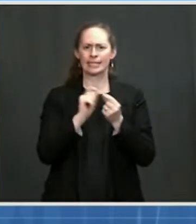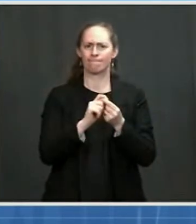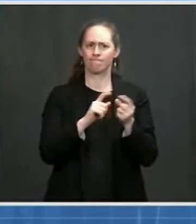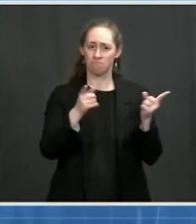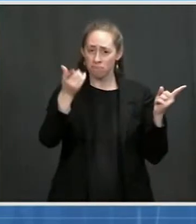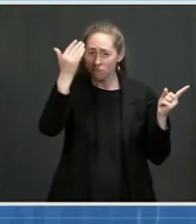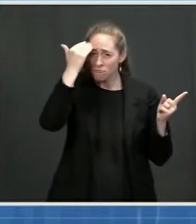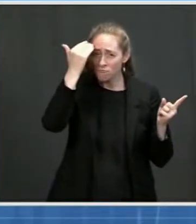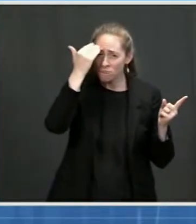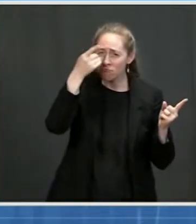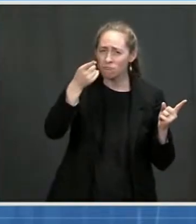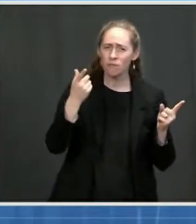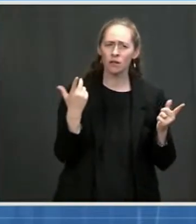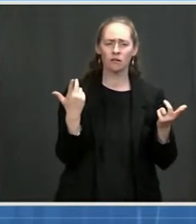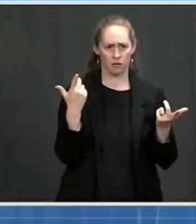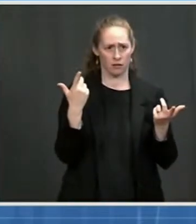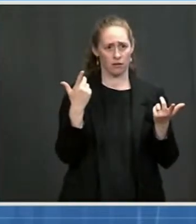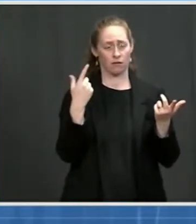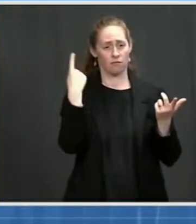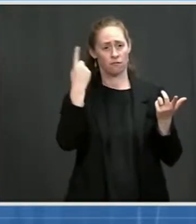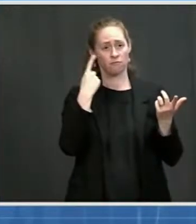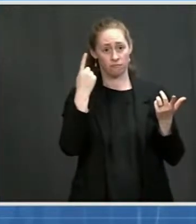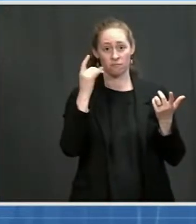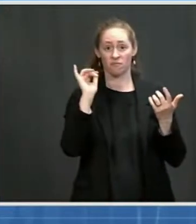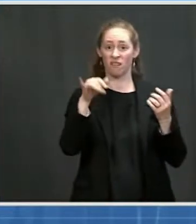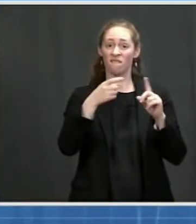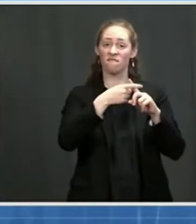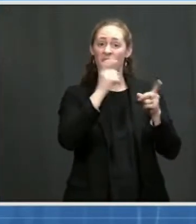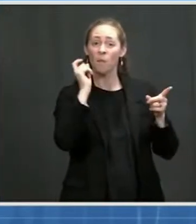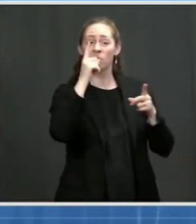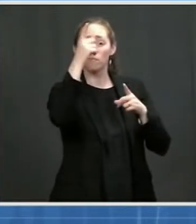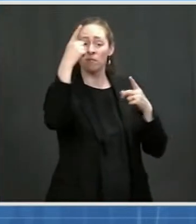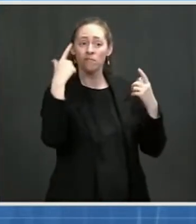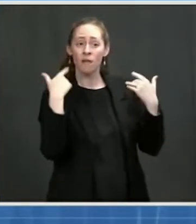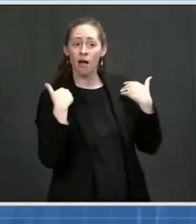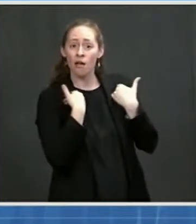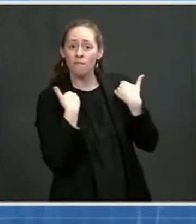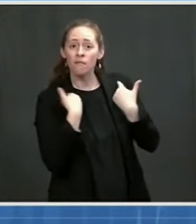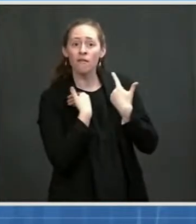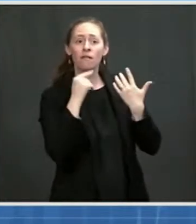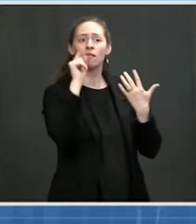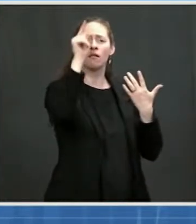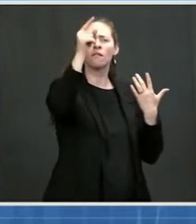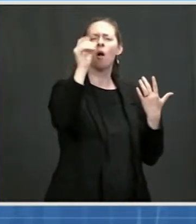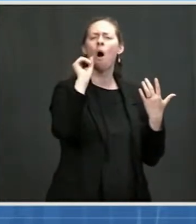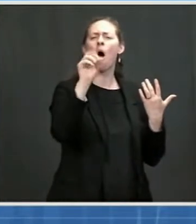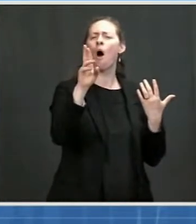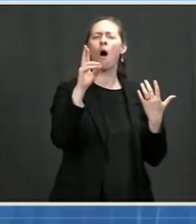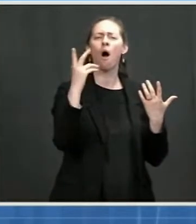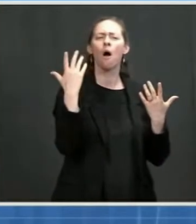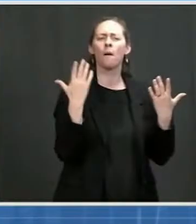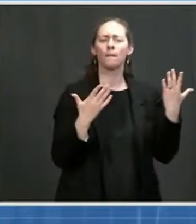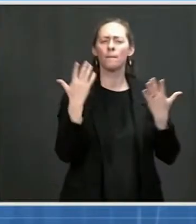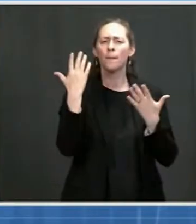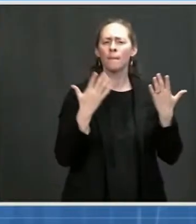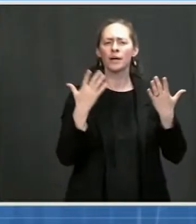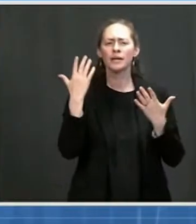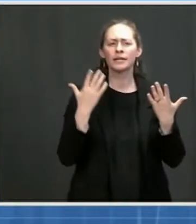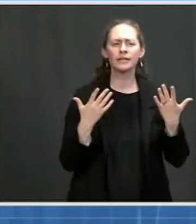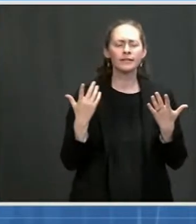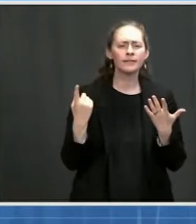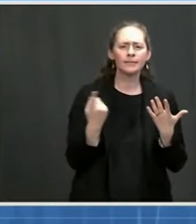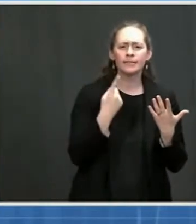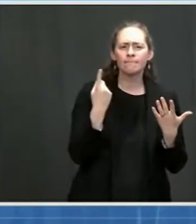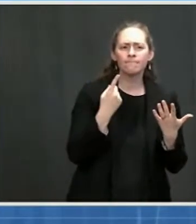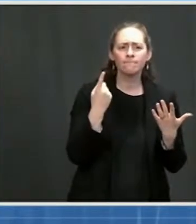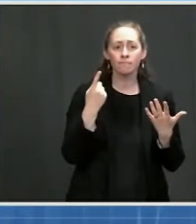say, wild type, or if it's something that could have escaped from a